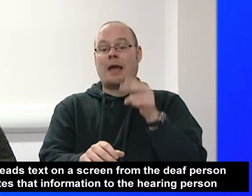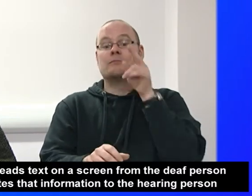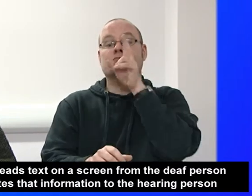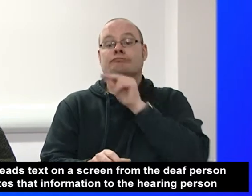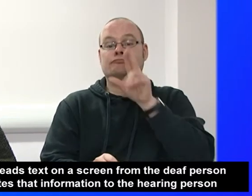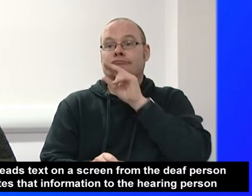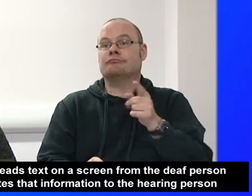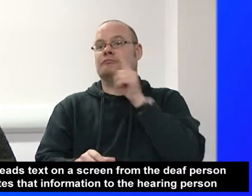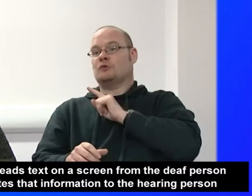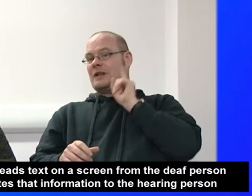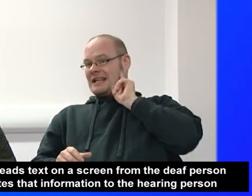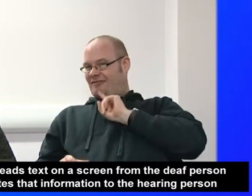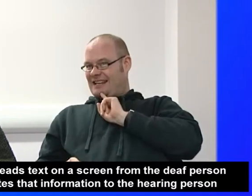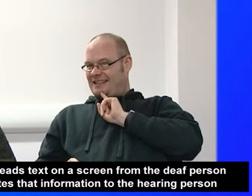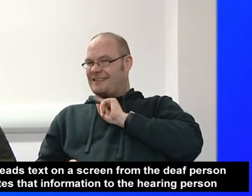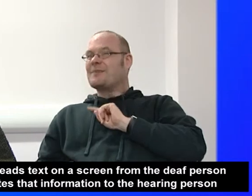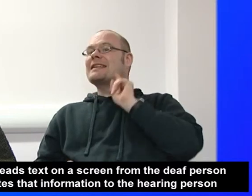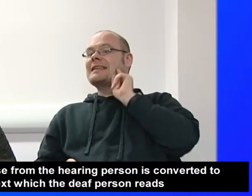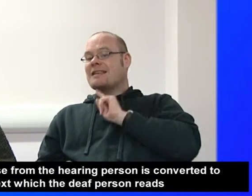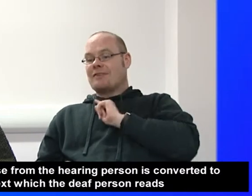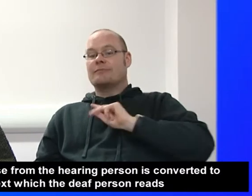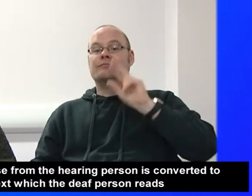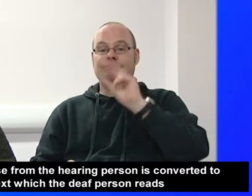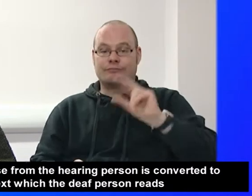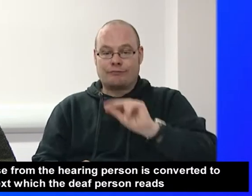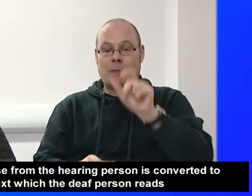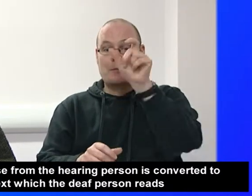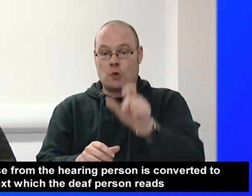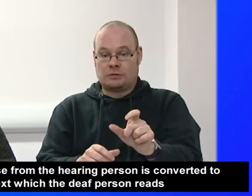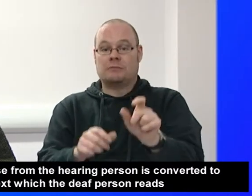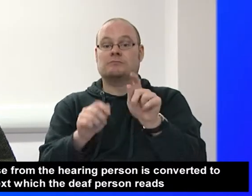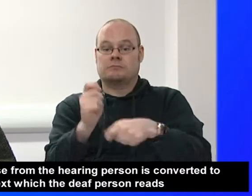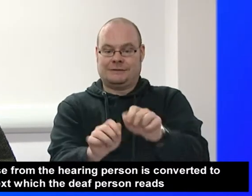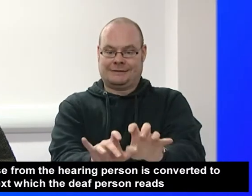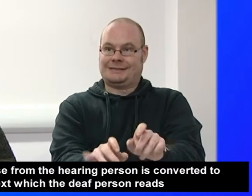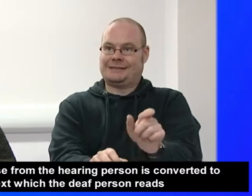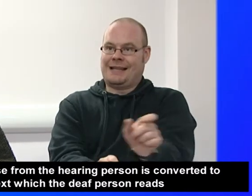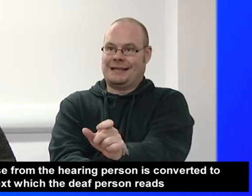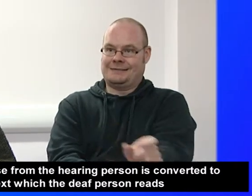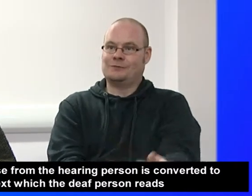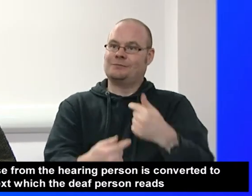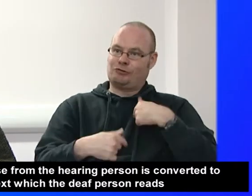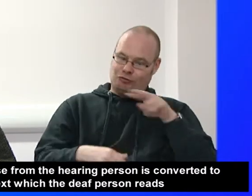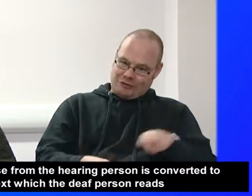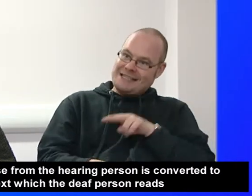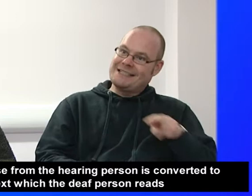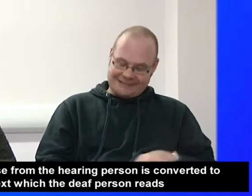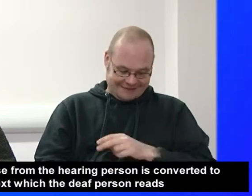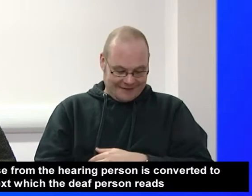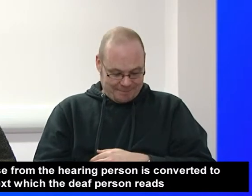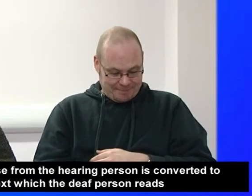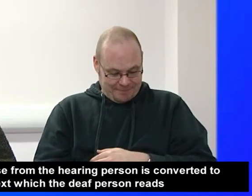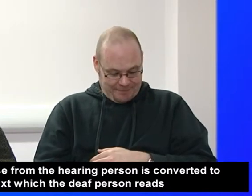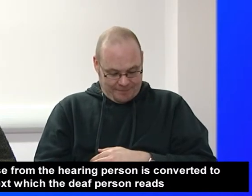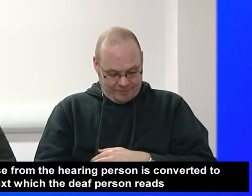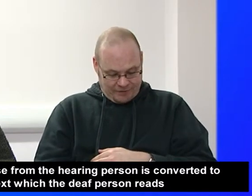translates that information to the hearing person. The response from the hearing person is then converted to text, which the deaf person